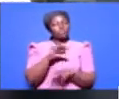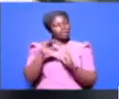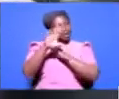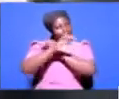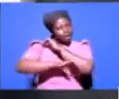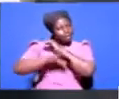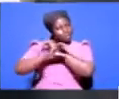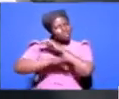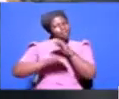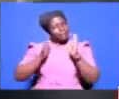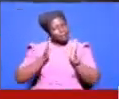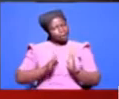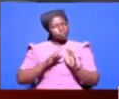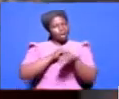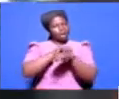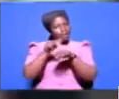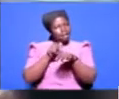statesman